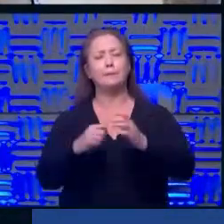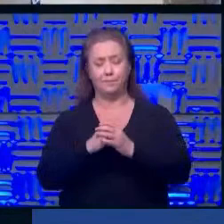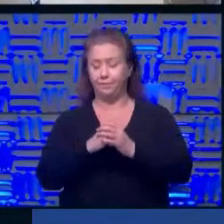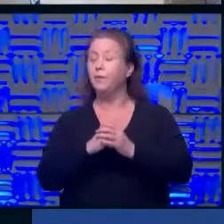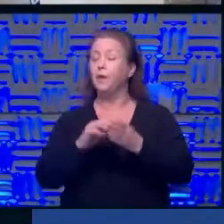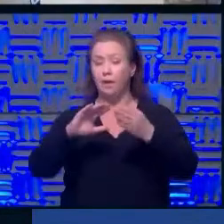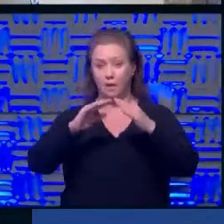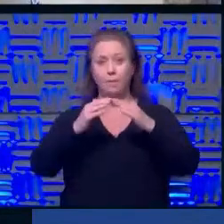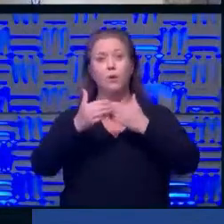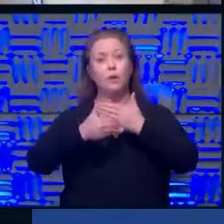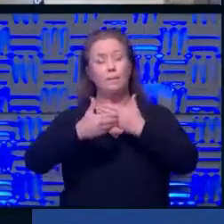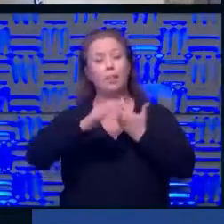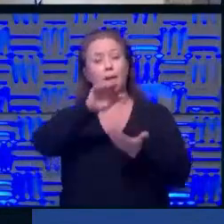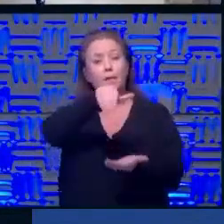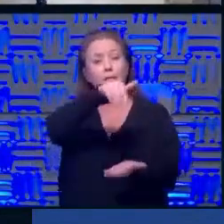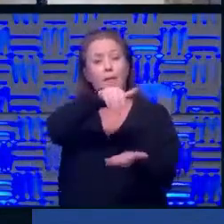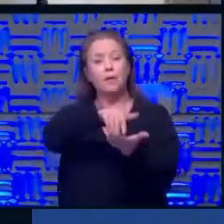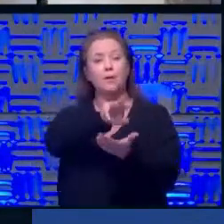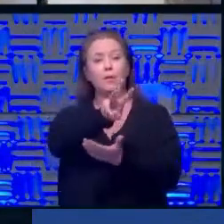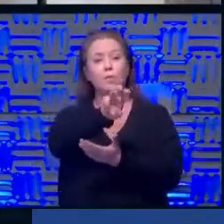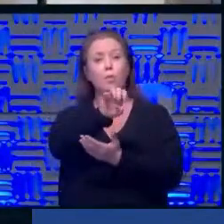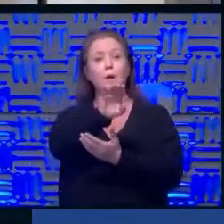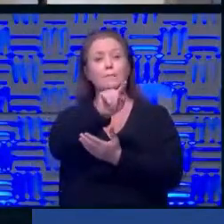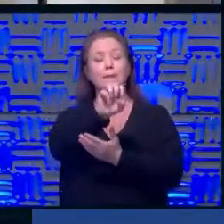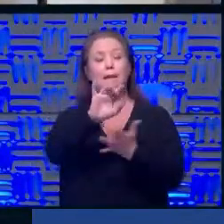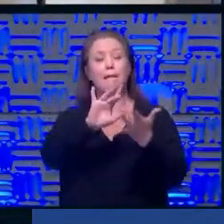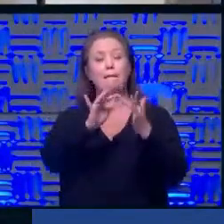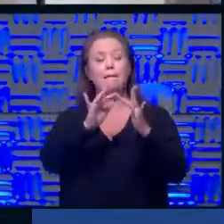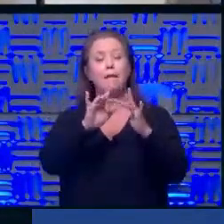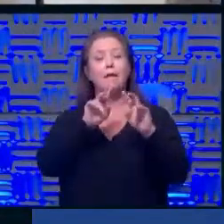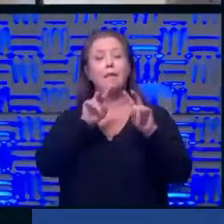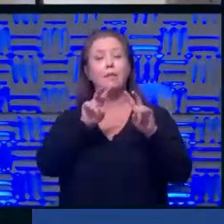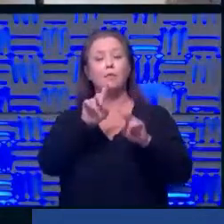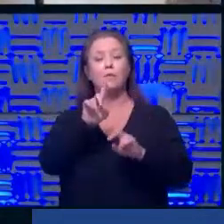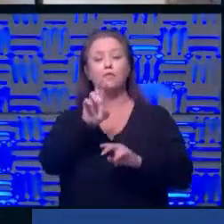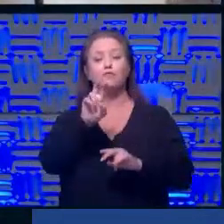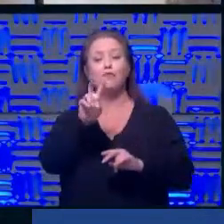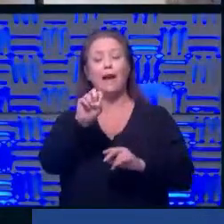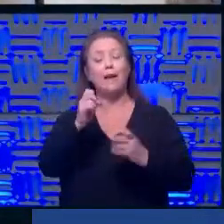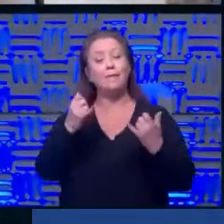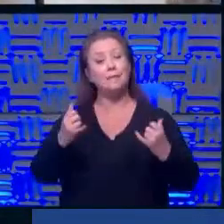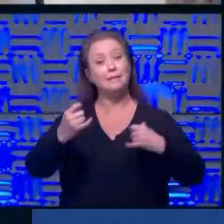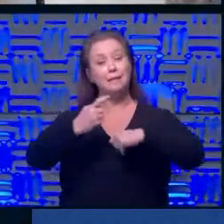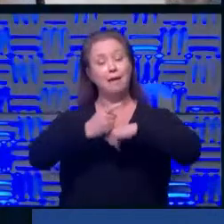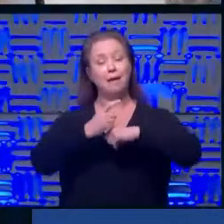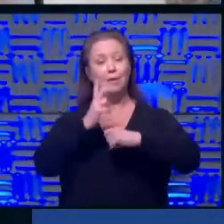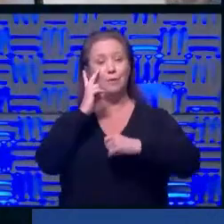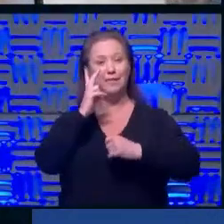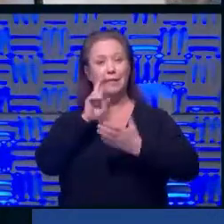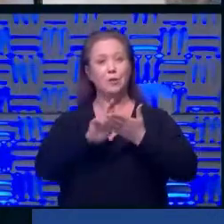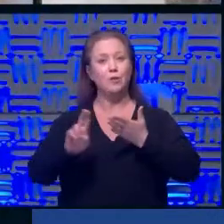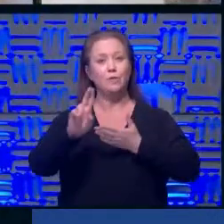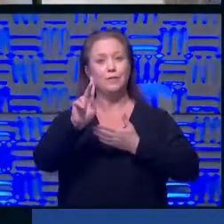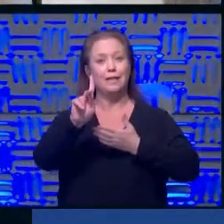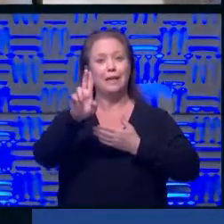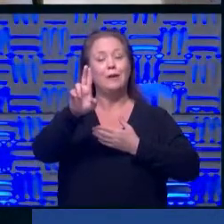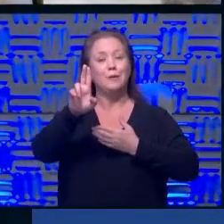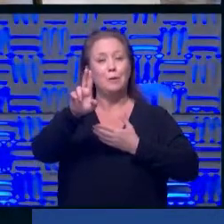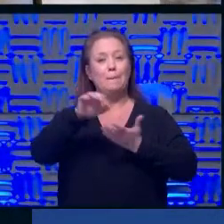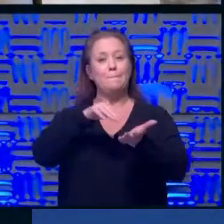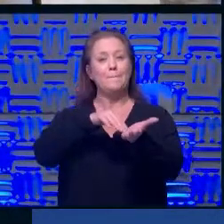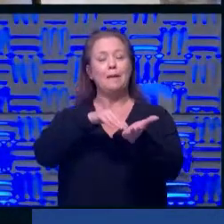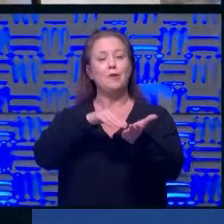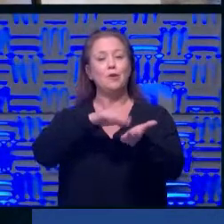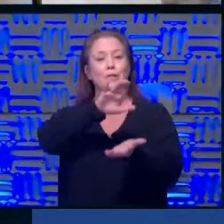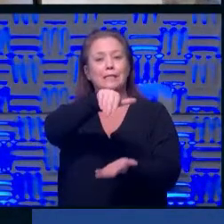Blood Center's website, look for drives today, and you'll see University of Kansas Medical Center.